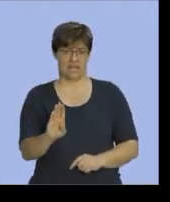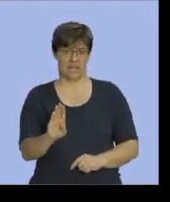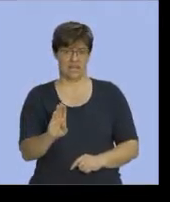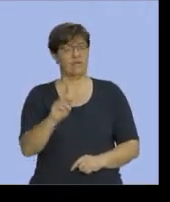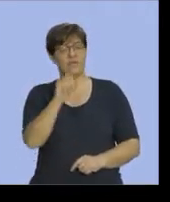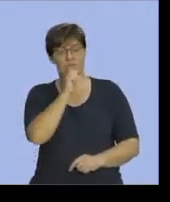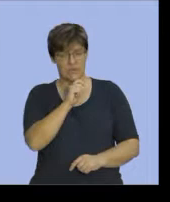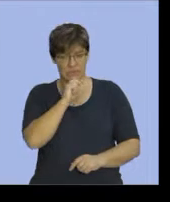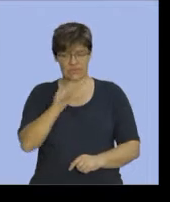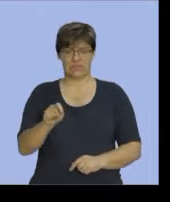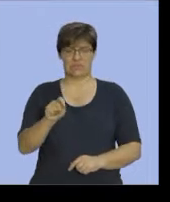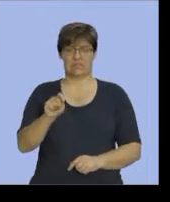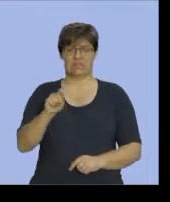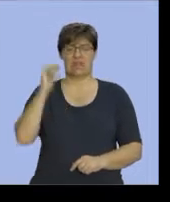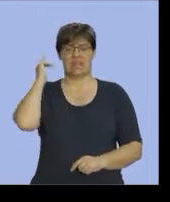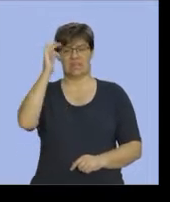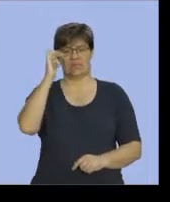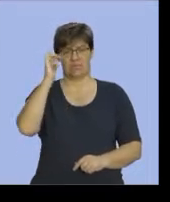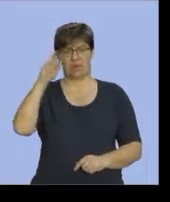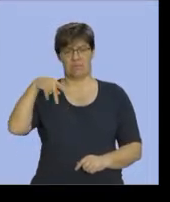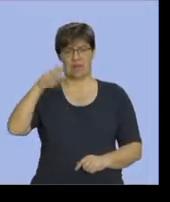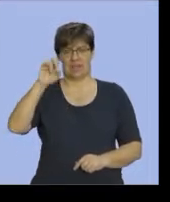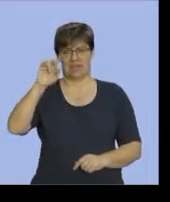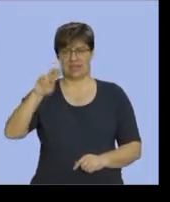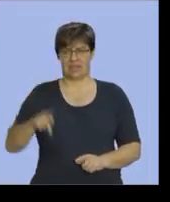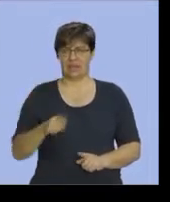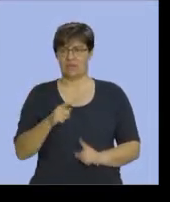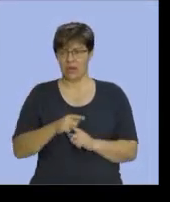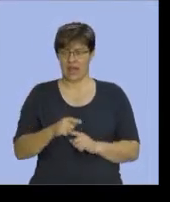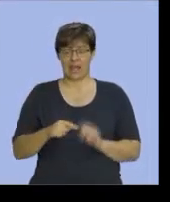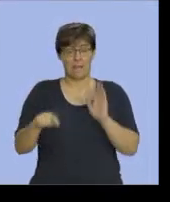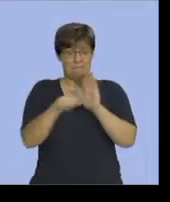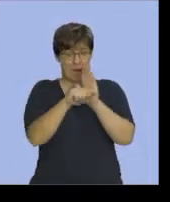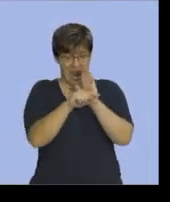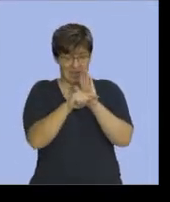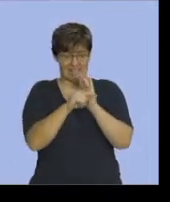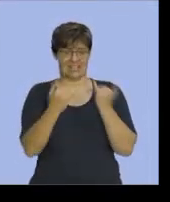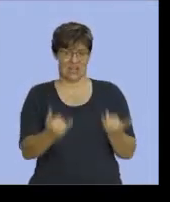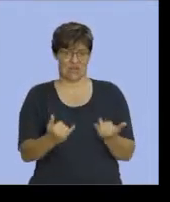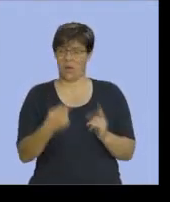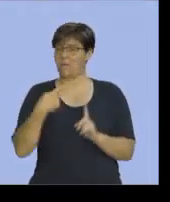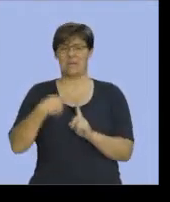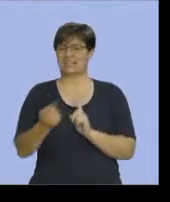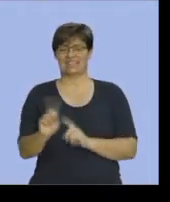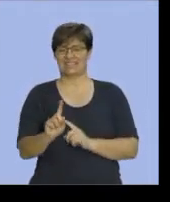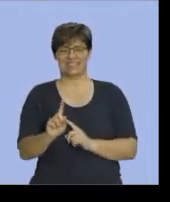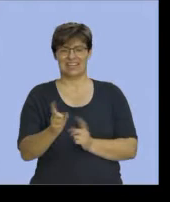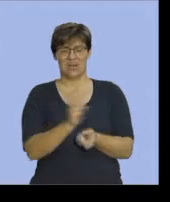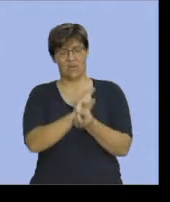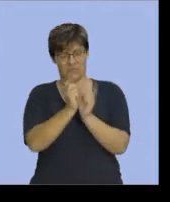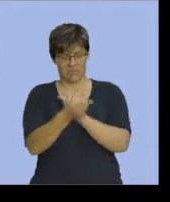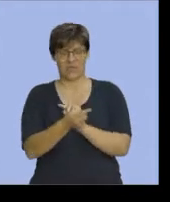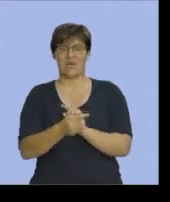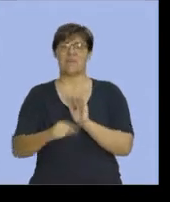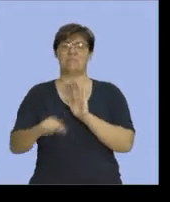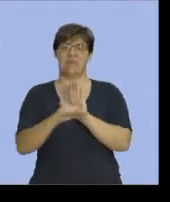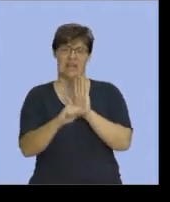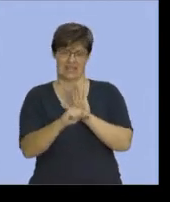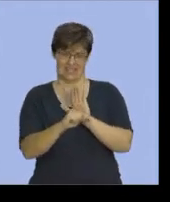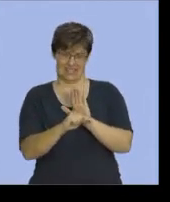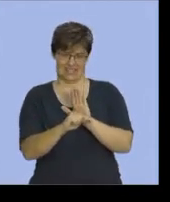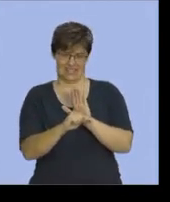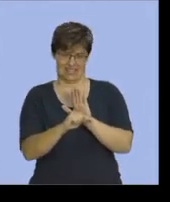use the theorem of Pythagoras, but now this is where the minus factors in. So you see, here I'm trying to show you where